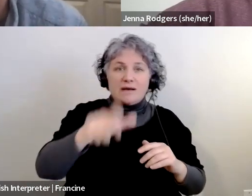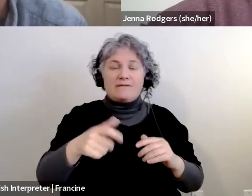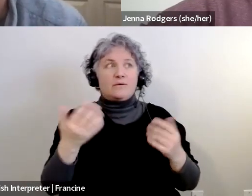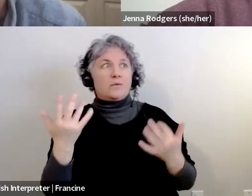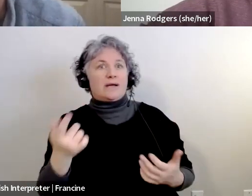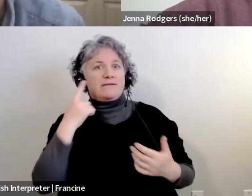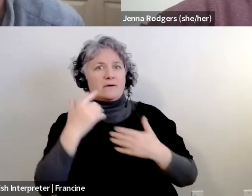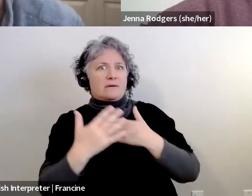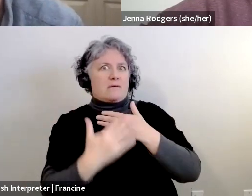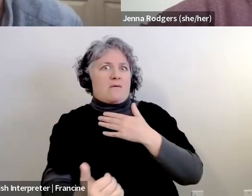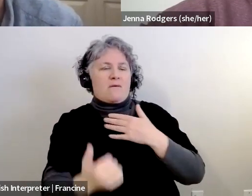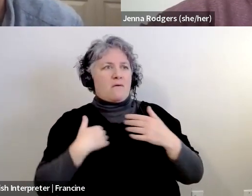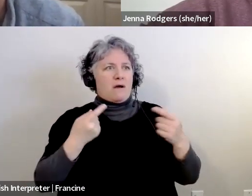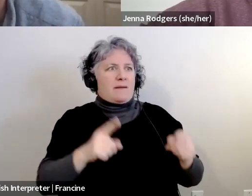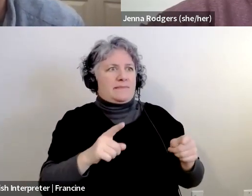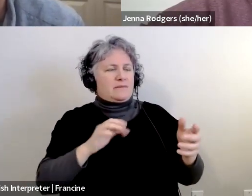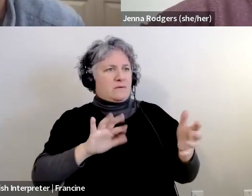building this practice.